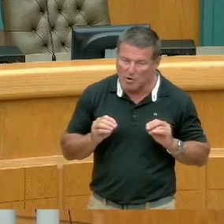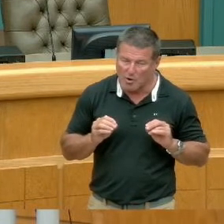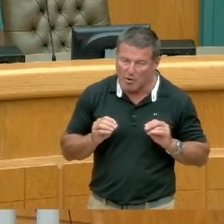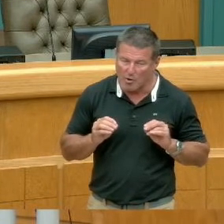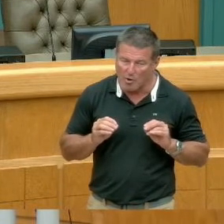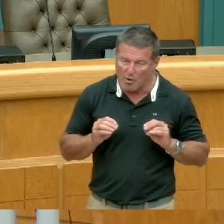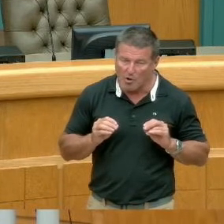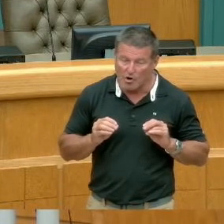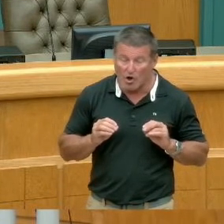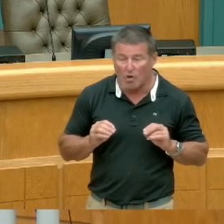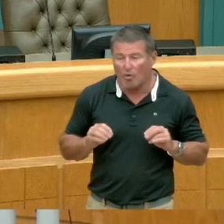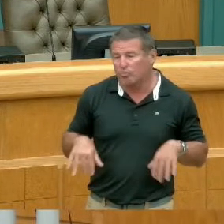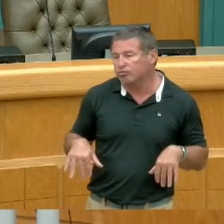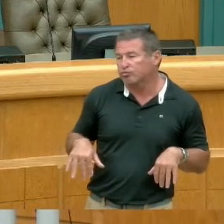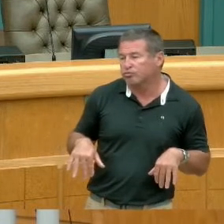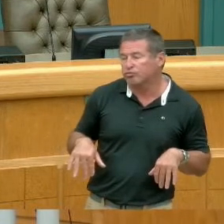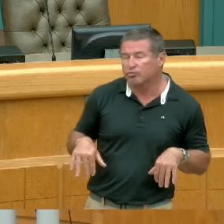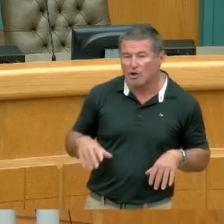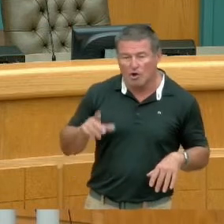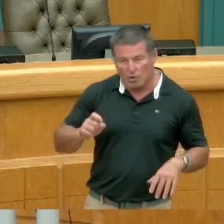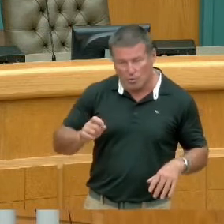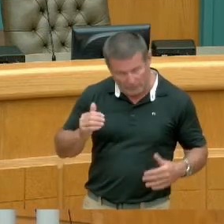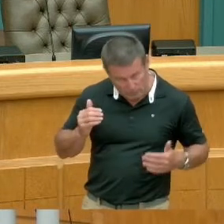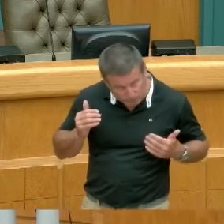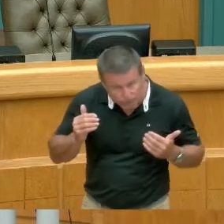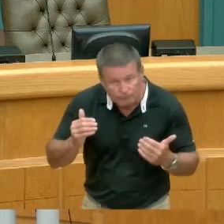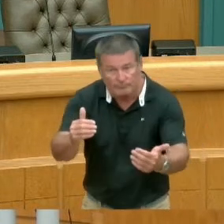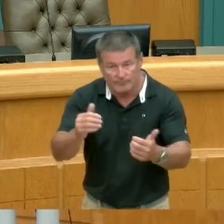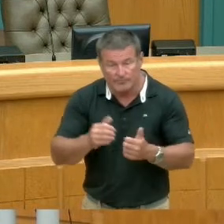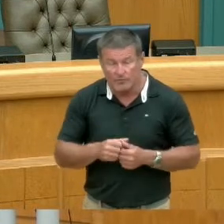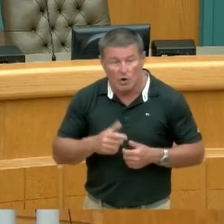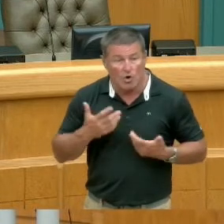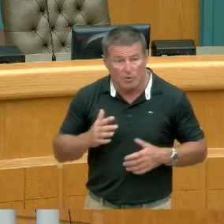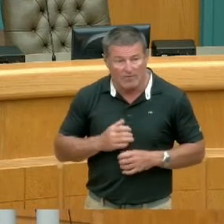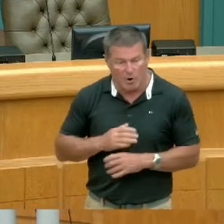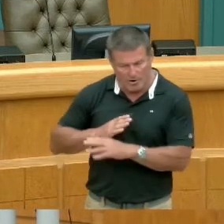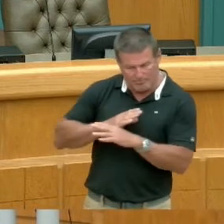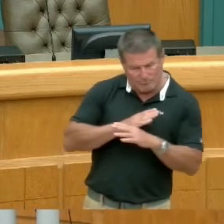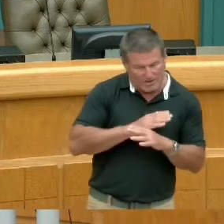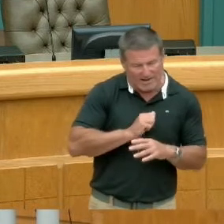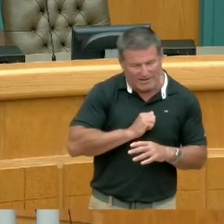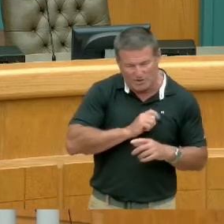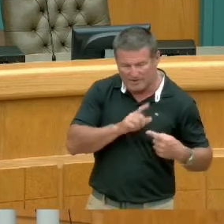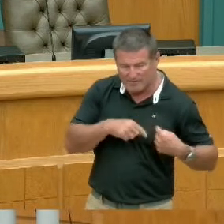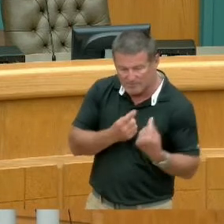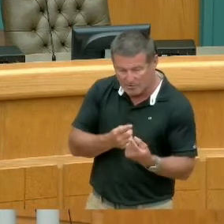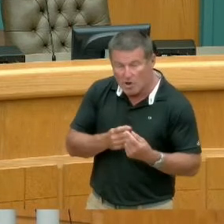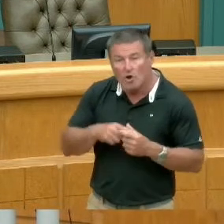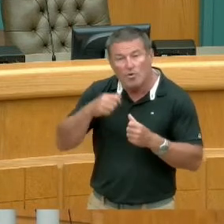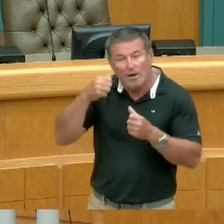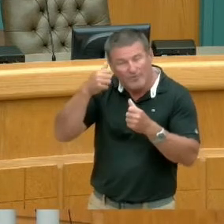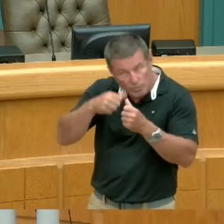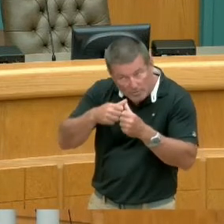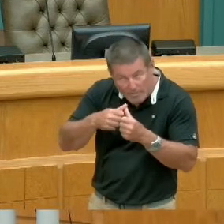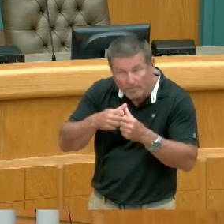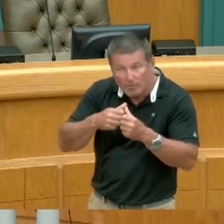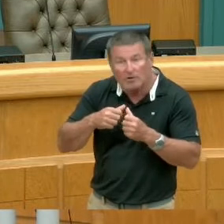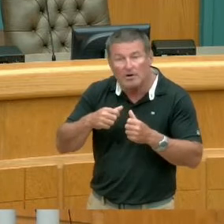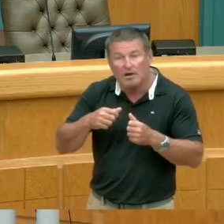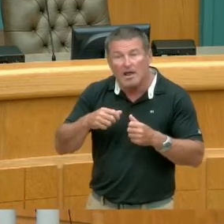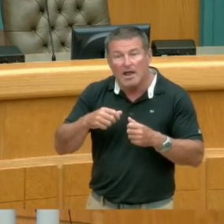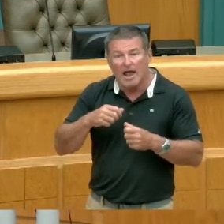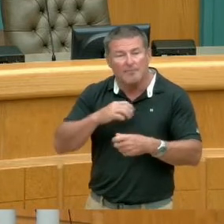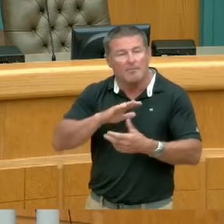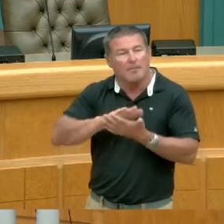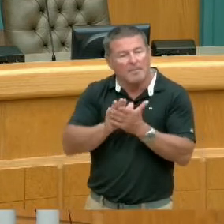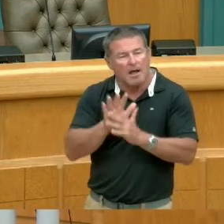no going back, there is only going forwards. Locking in this gains means remembering and creating muscle memory so